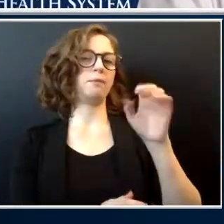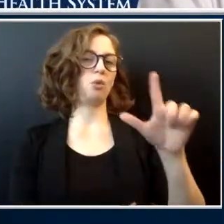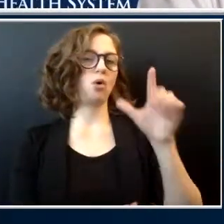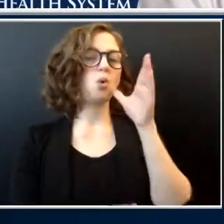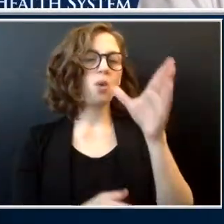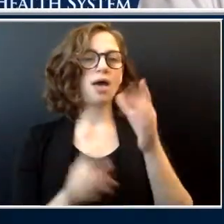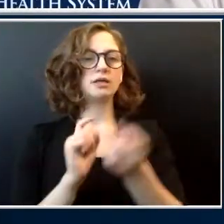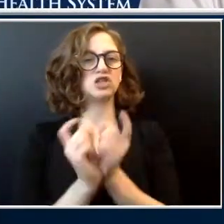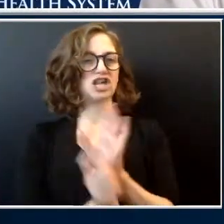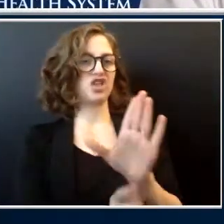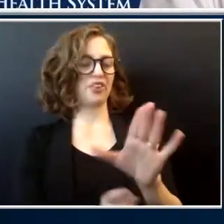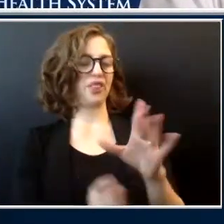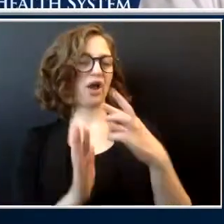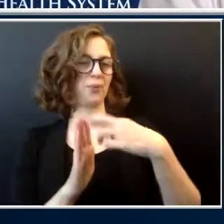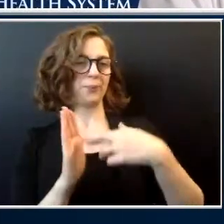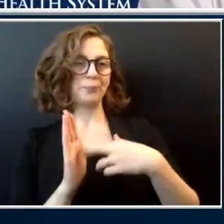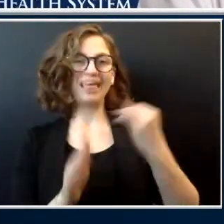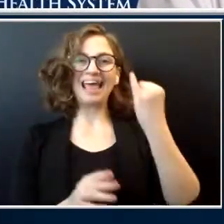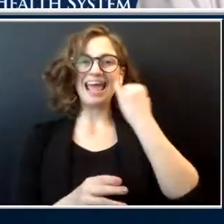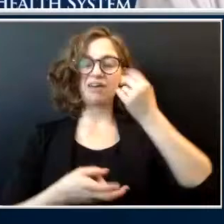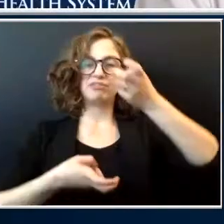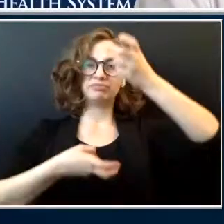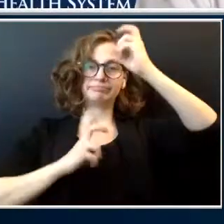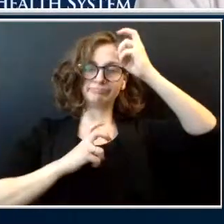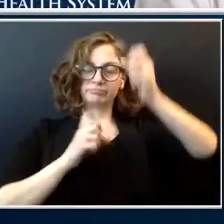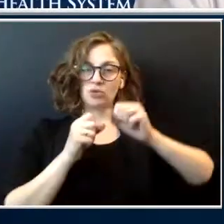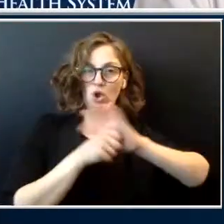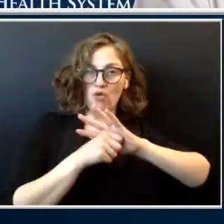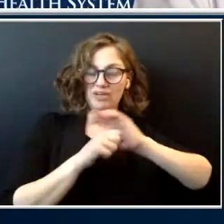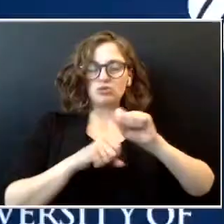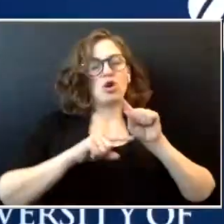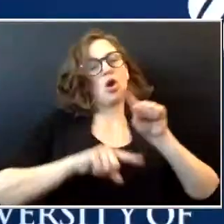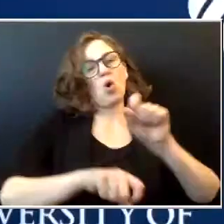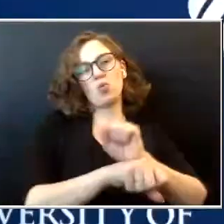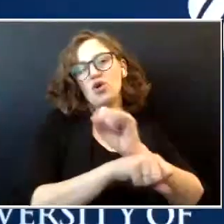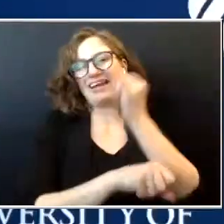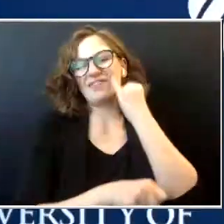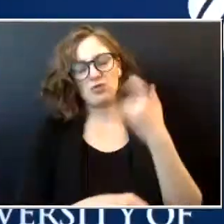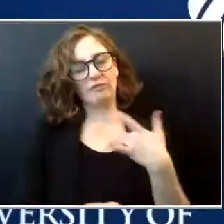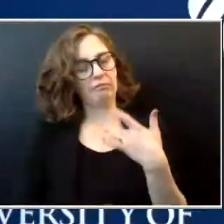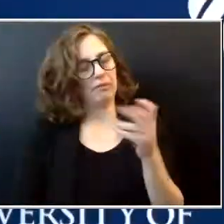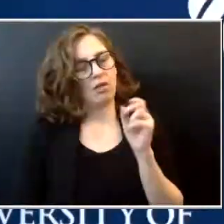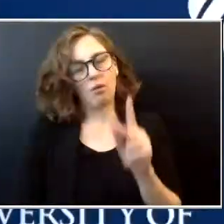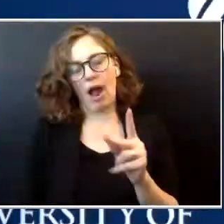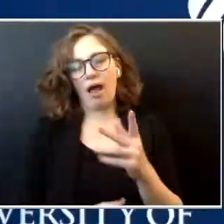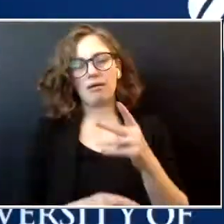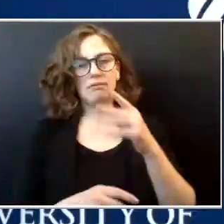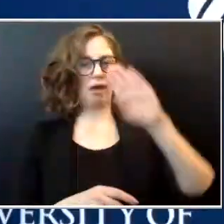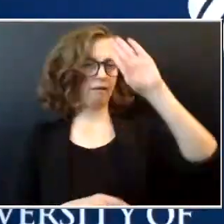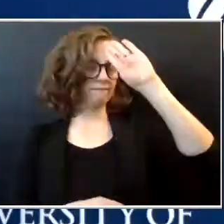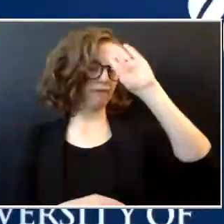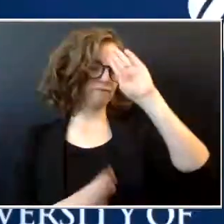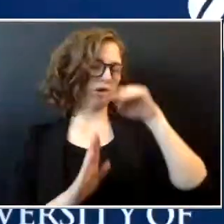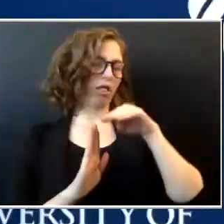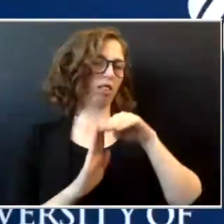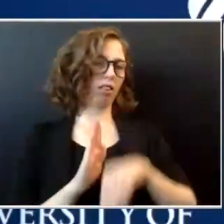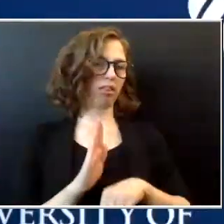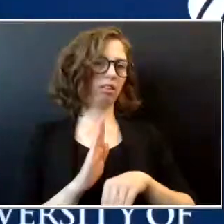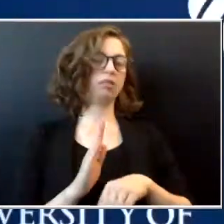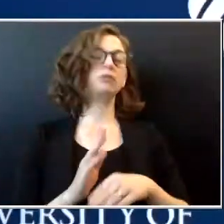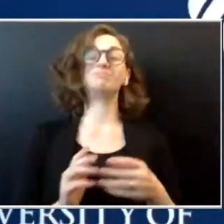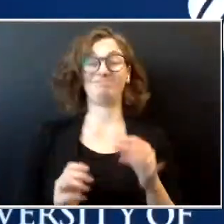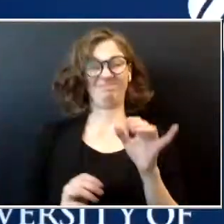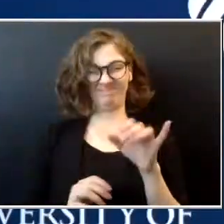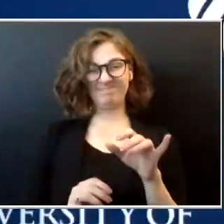get COVID, you can go to work if you feel okay and your fever's down. Yeah, I think that's a pretty big shift. Some people, it's gotten mixed reviews